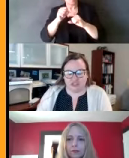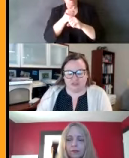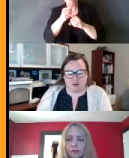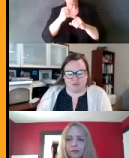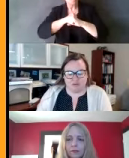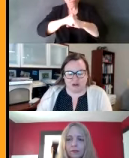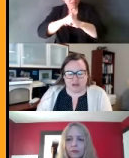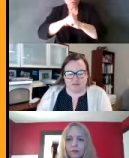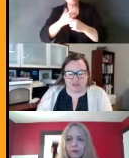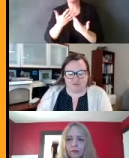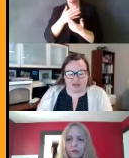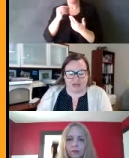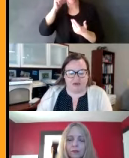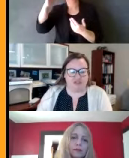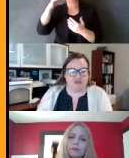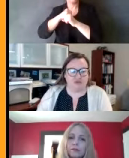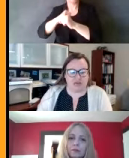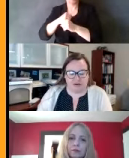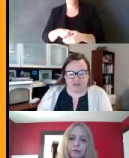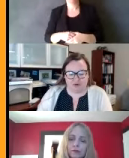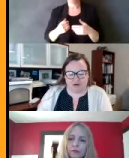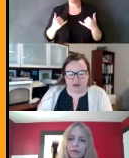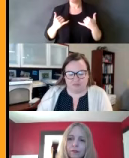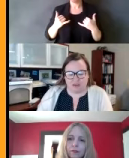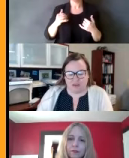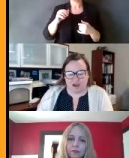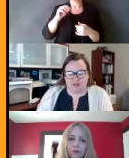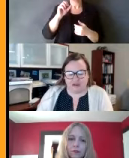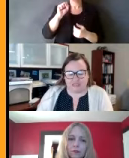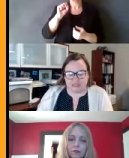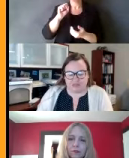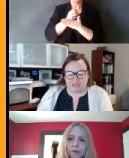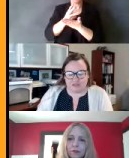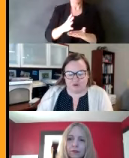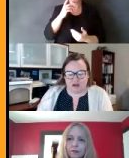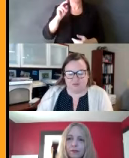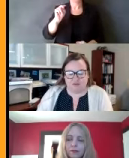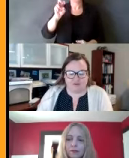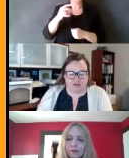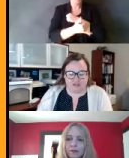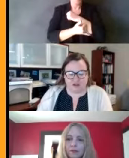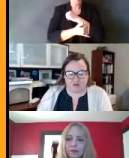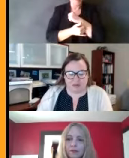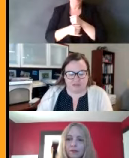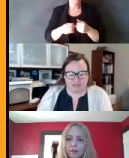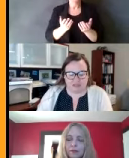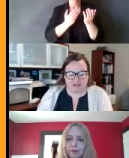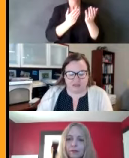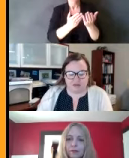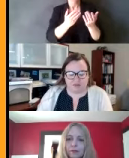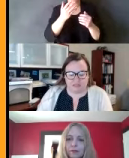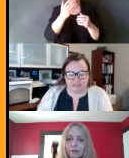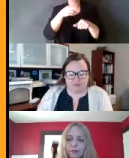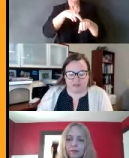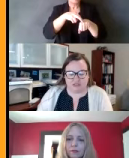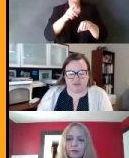Currently, she's the program coordinator for the Nevada County Social Outreach Program, offering assessment, support, and referrals to homebound seniors and